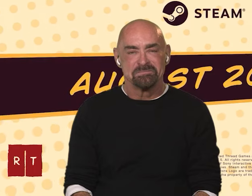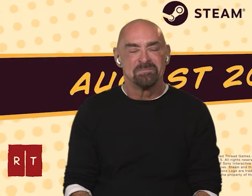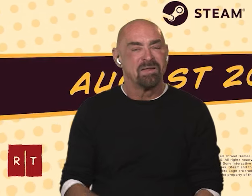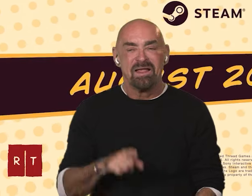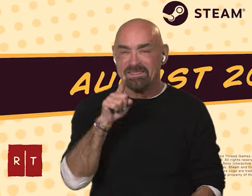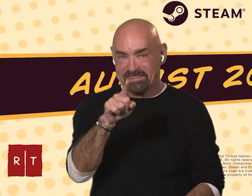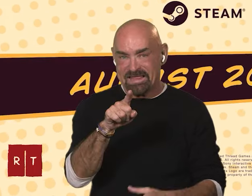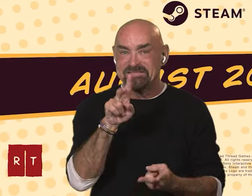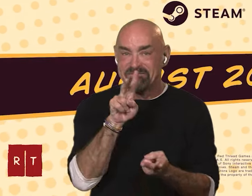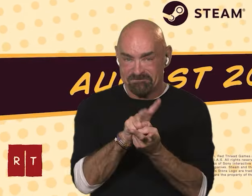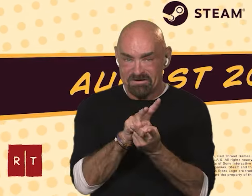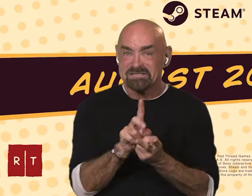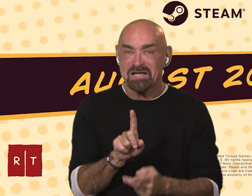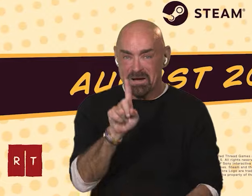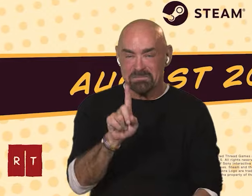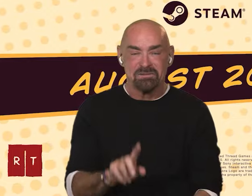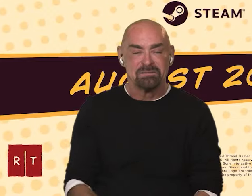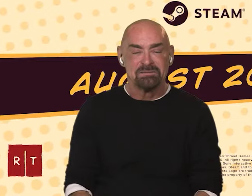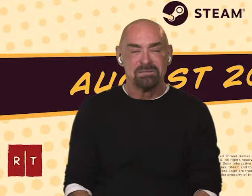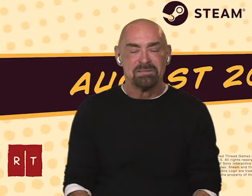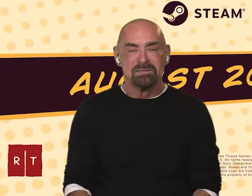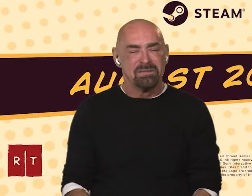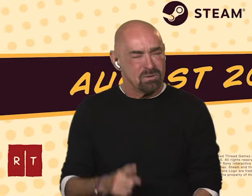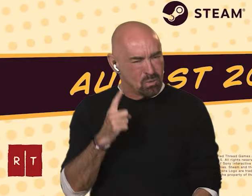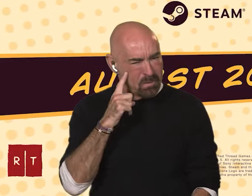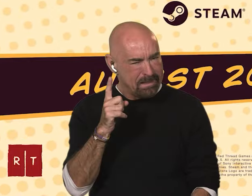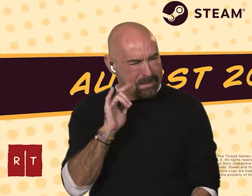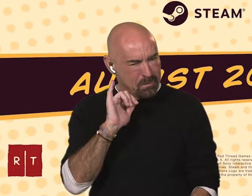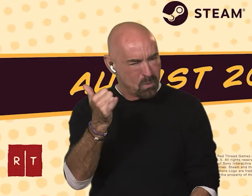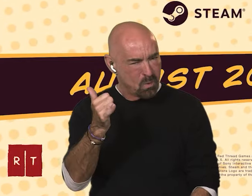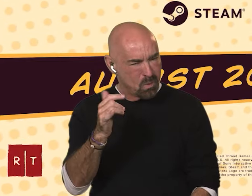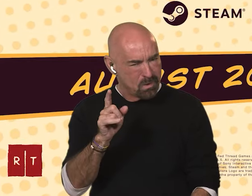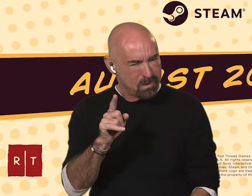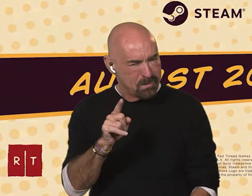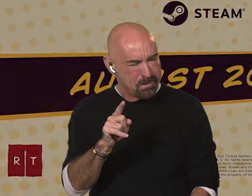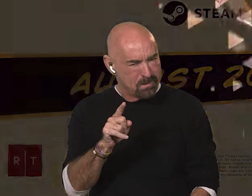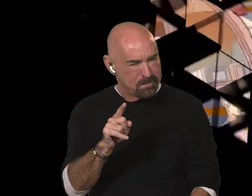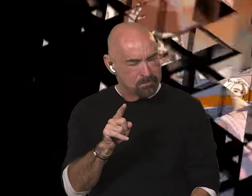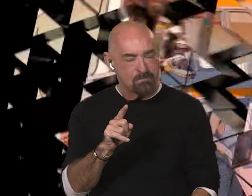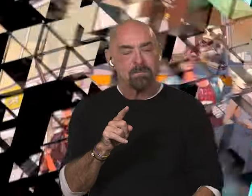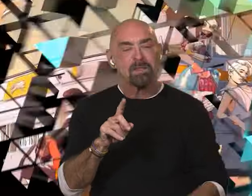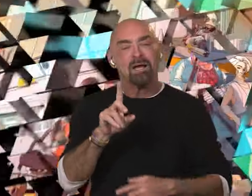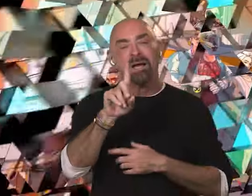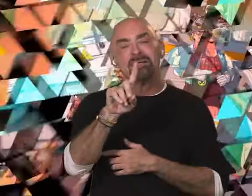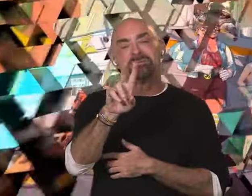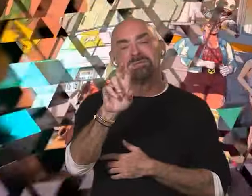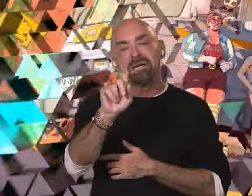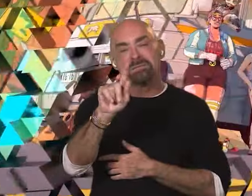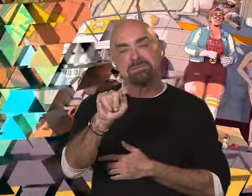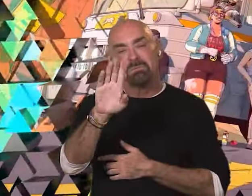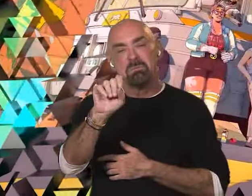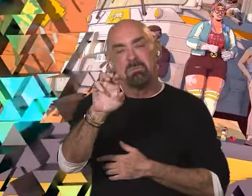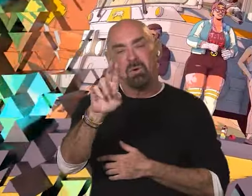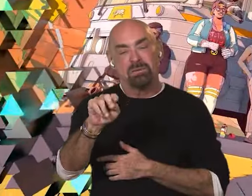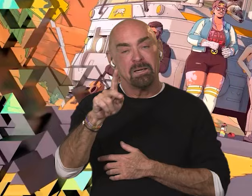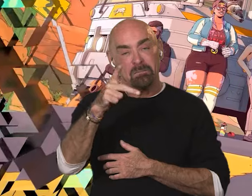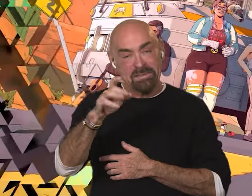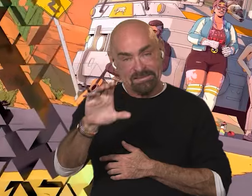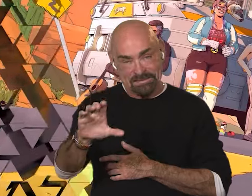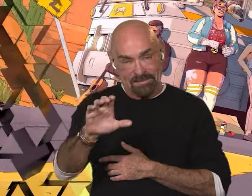That was fucked up. I wonder if he had time to call us in before... Bam. Dustborn is coming to